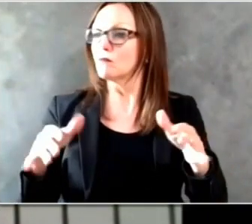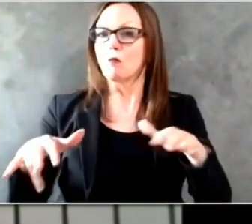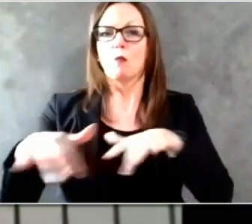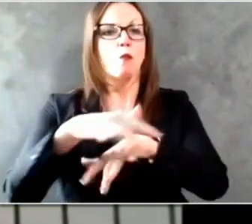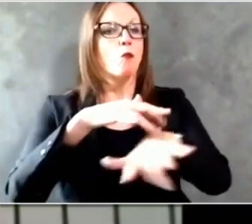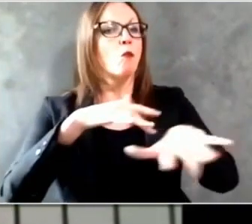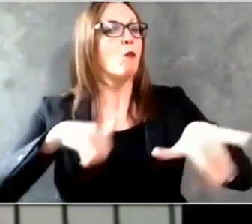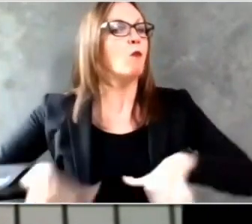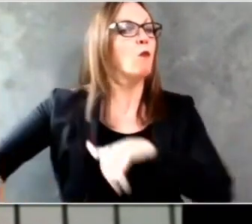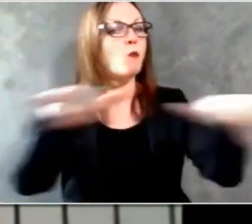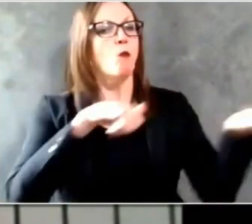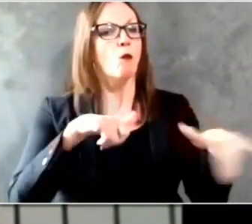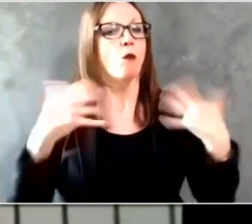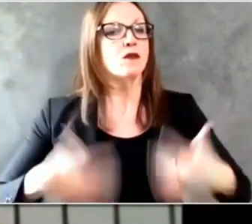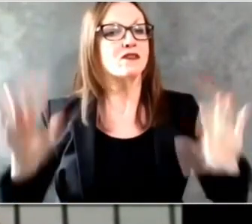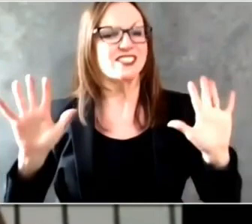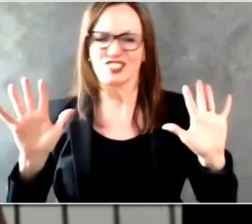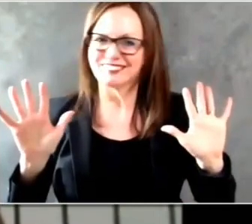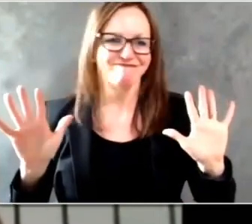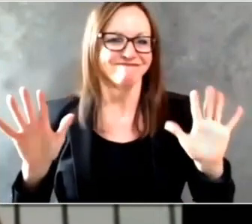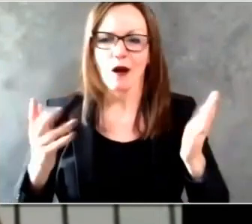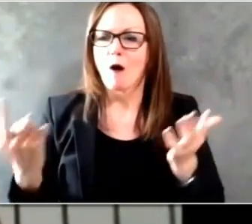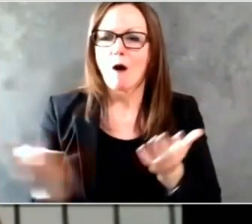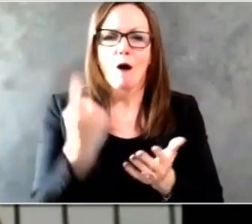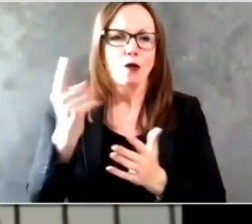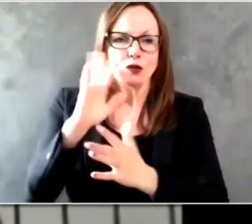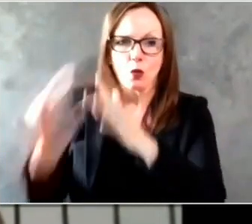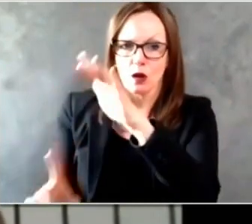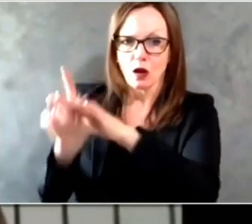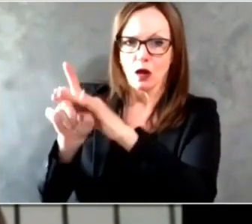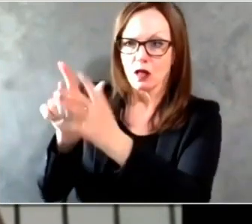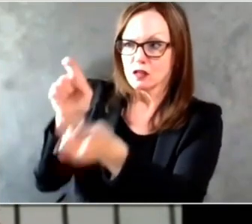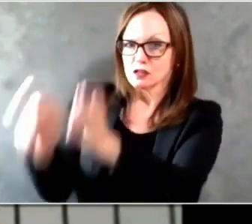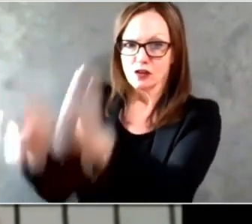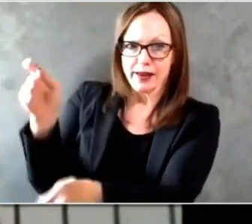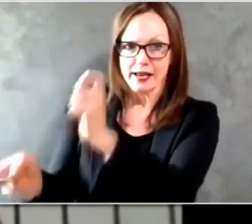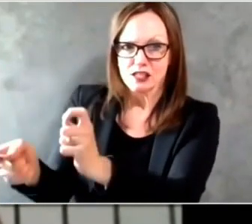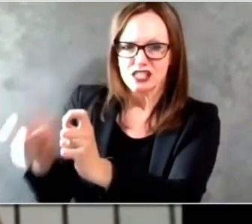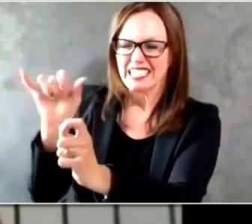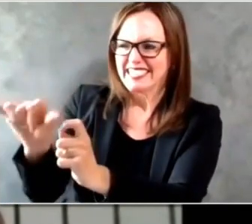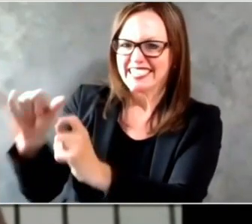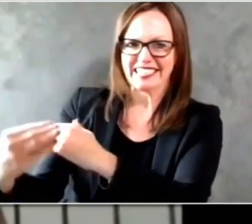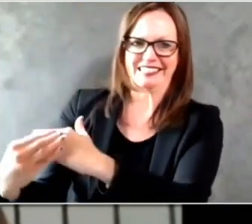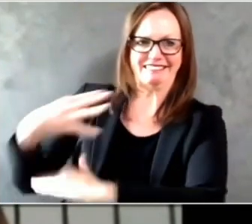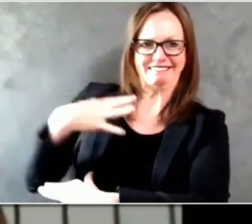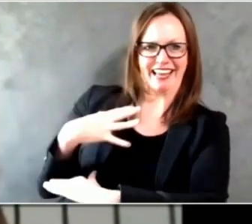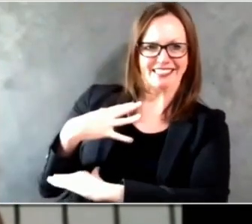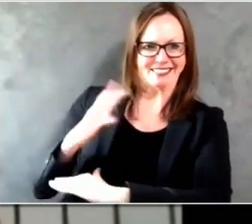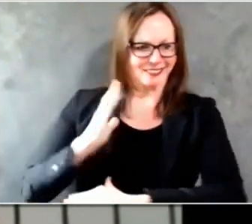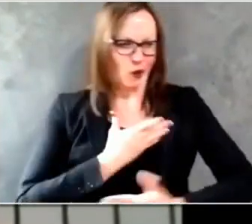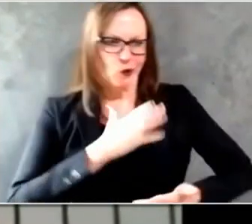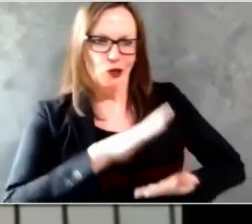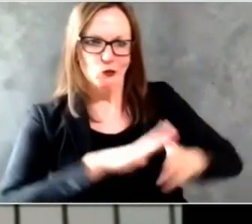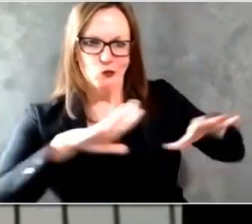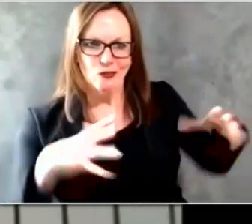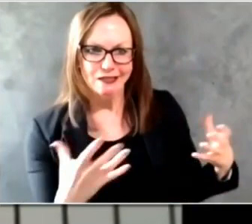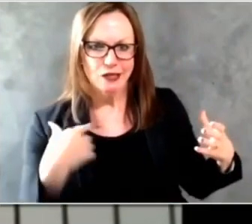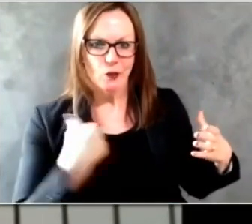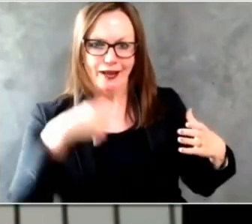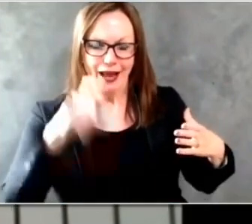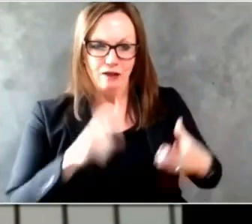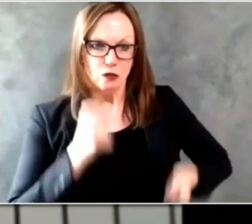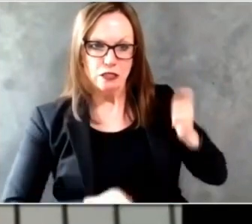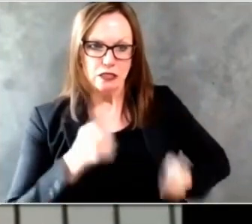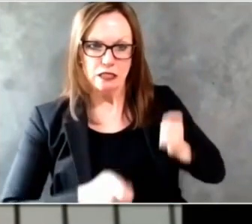this response. Certainly we can leverage, you know, pandemic plans and influenza, you know, lessons that we've learned, you know, from